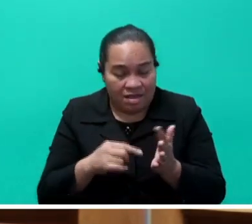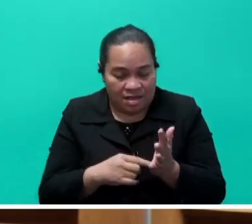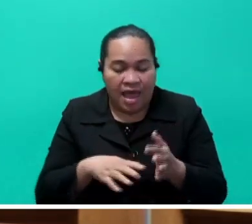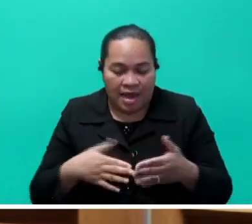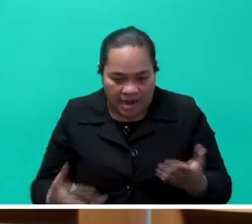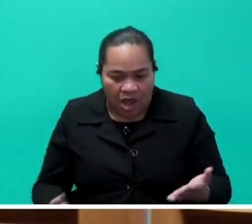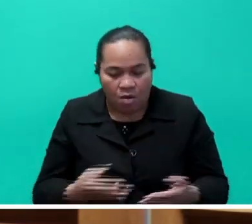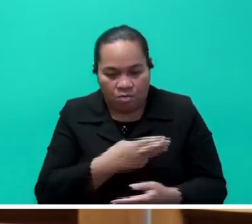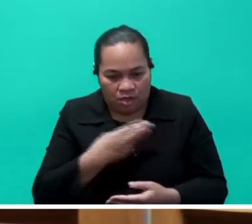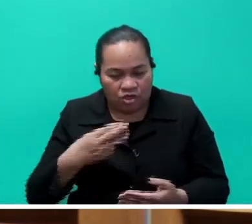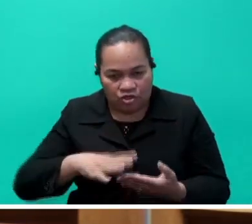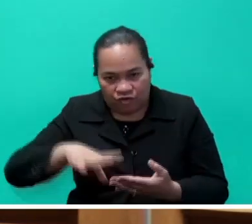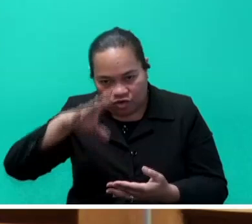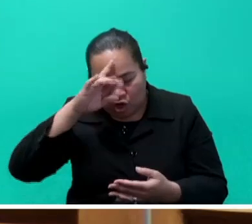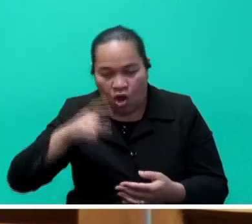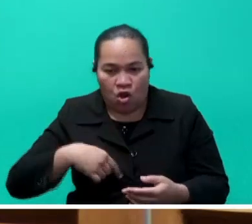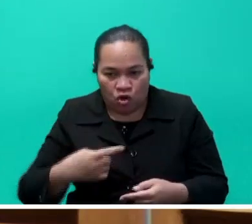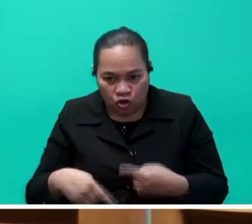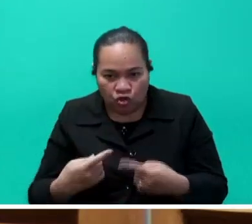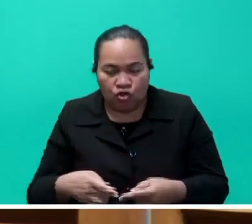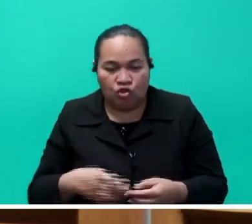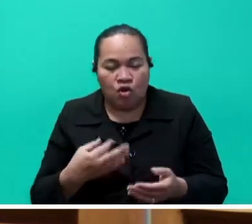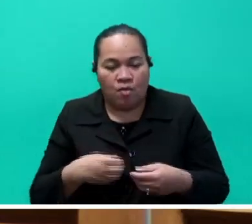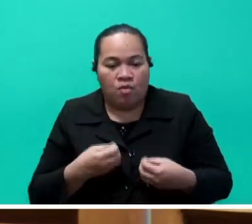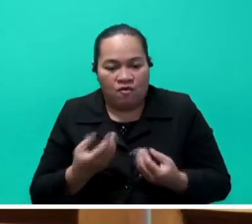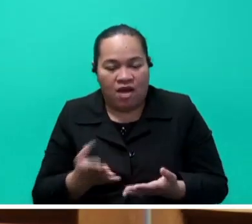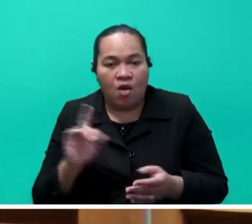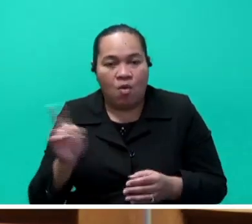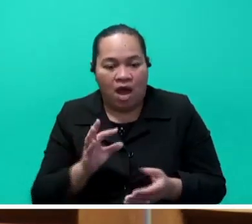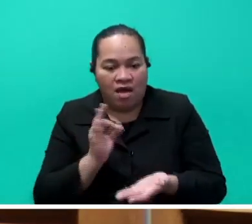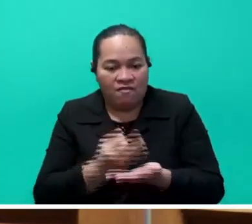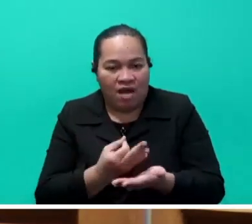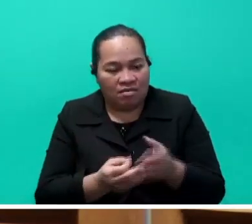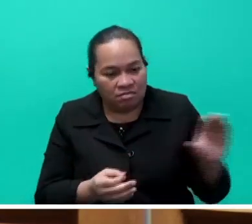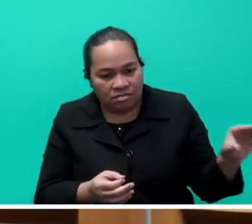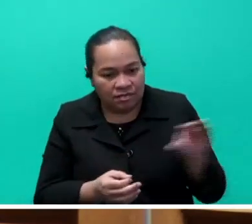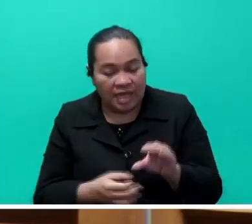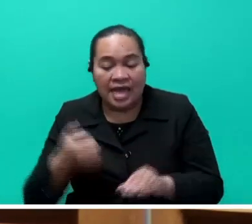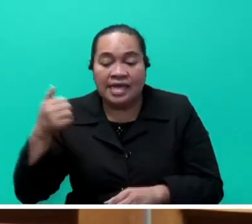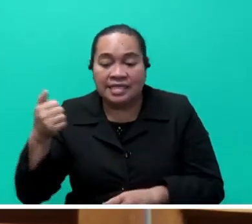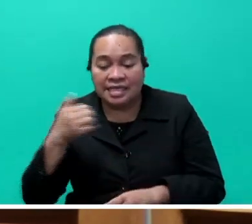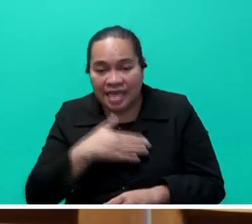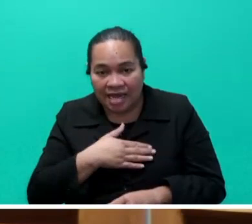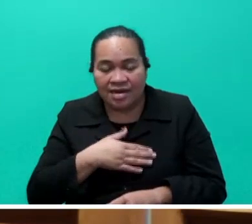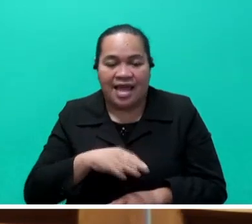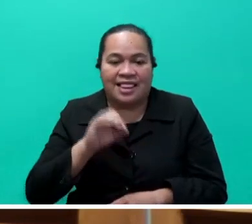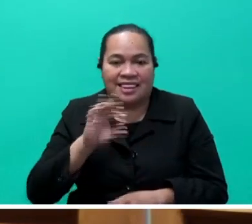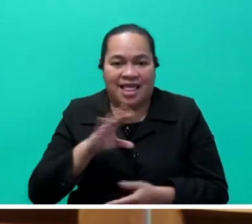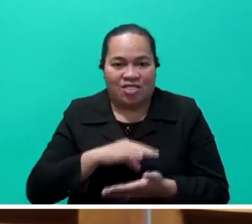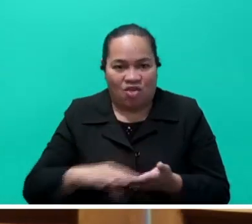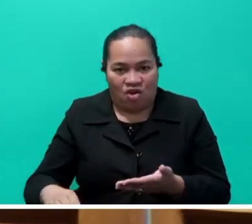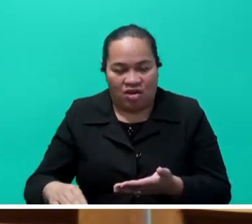continues to provide vocational tuition grants of $610 per vocational students across